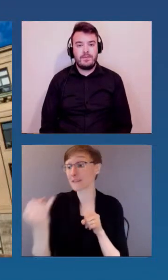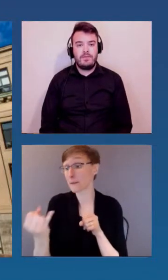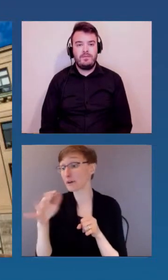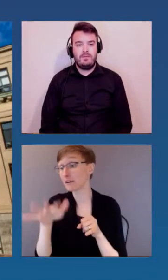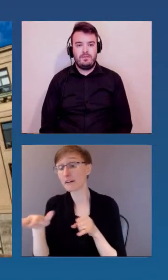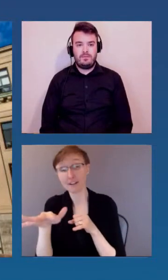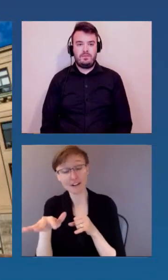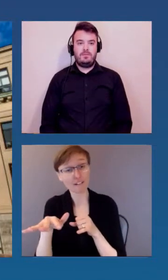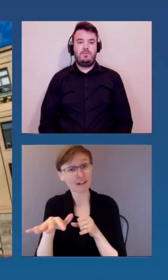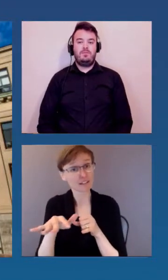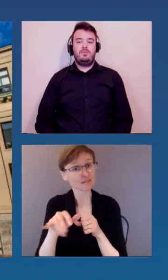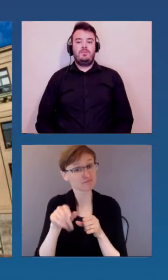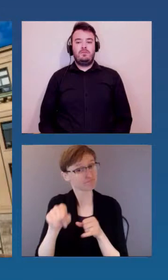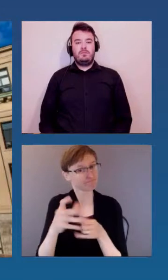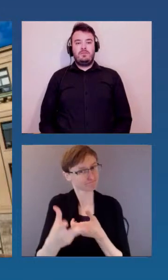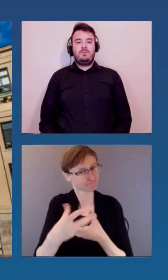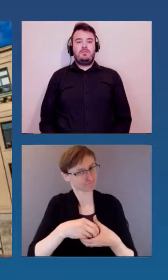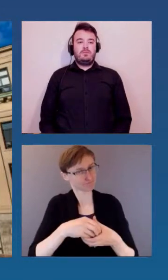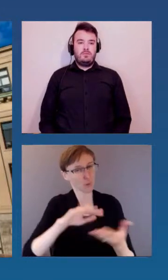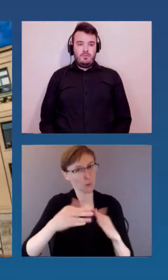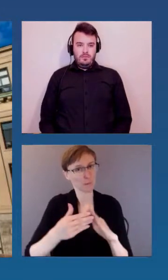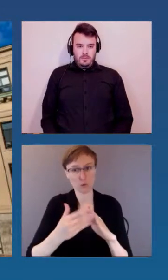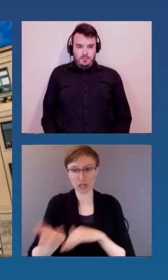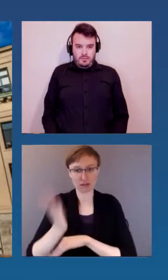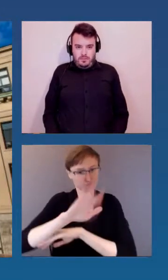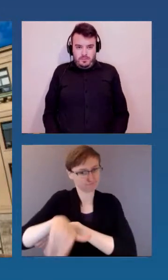priority throughout the year.